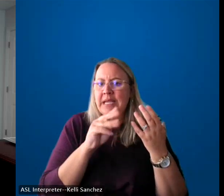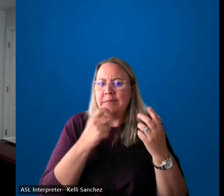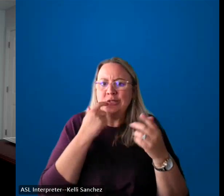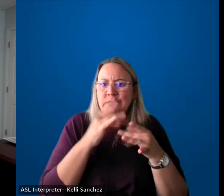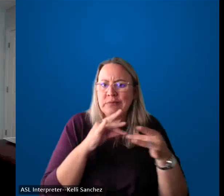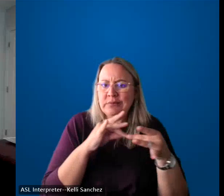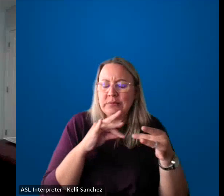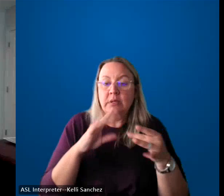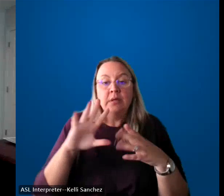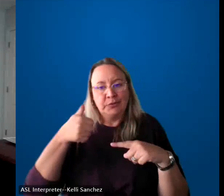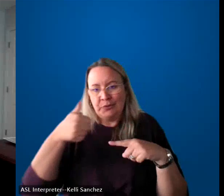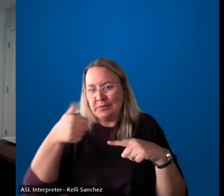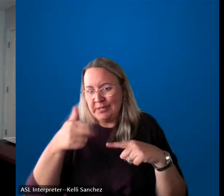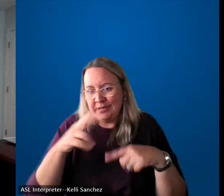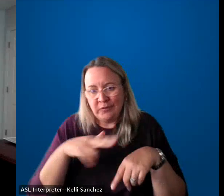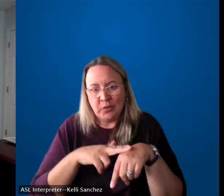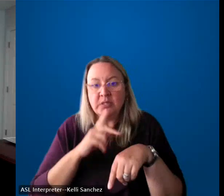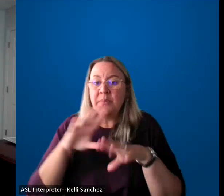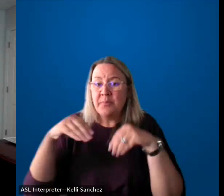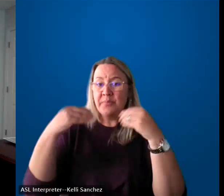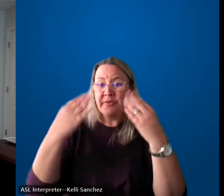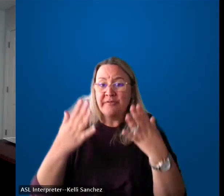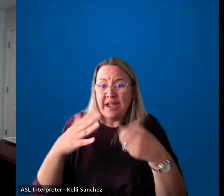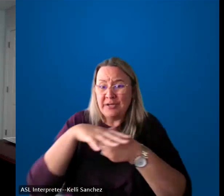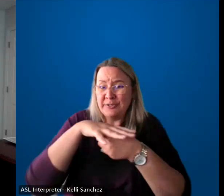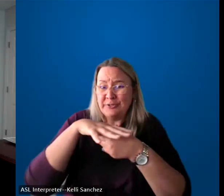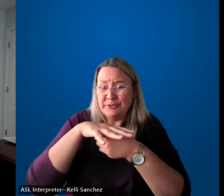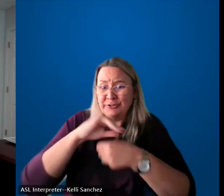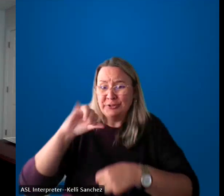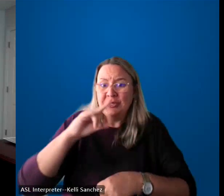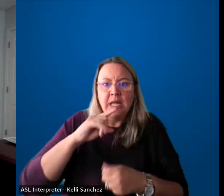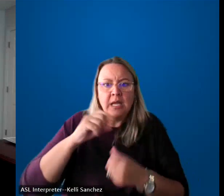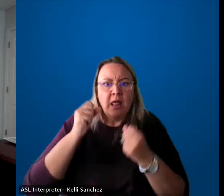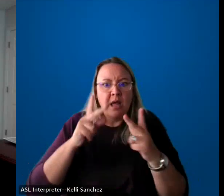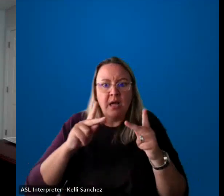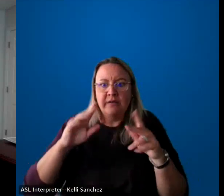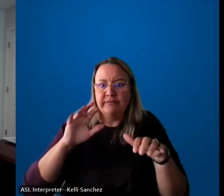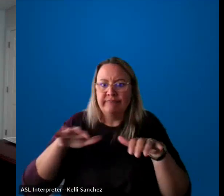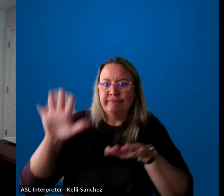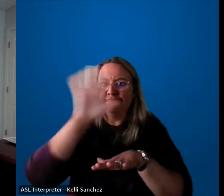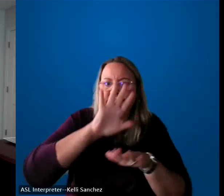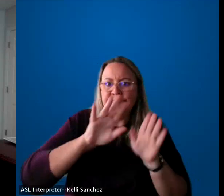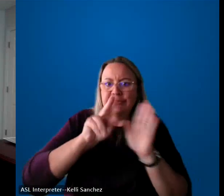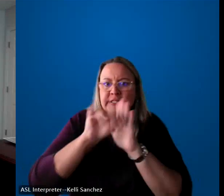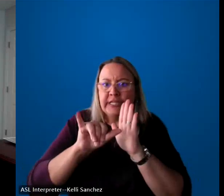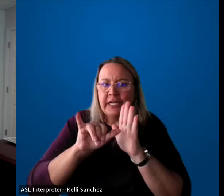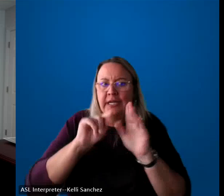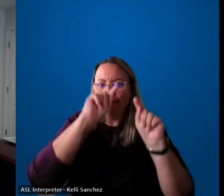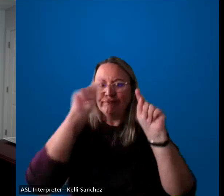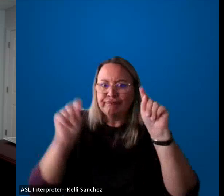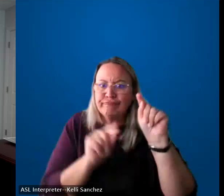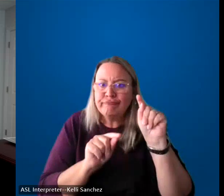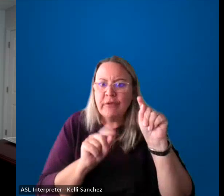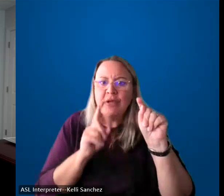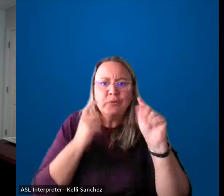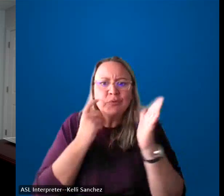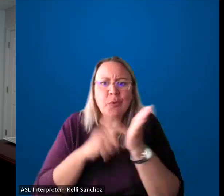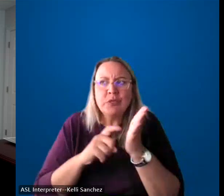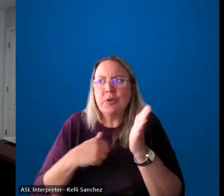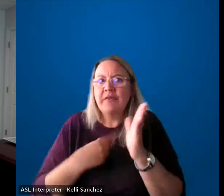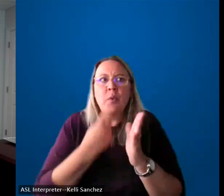With transportation, there's also like provider deserts, right? Like in a lot of different locations around Kentucky, you'll have